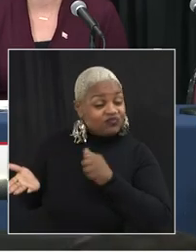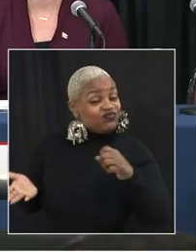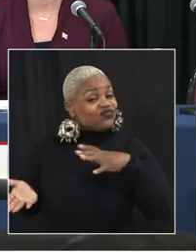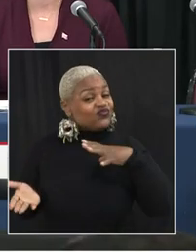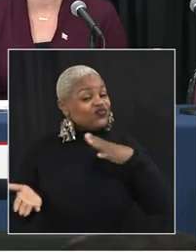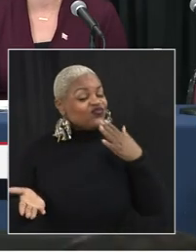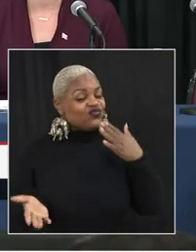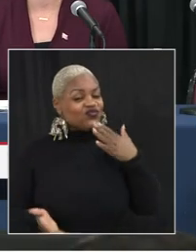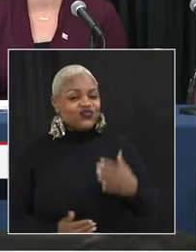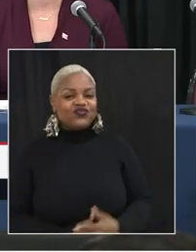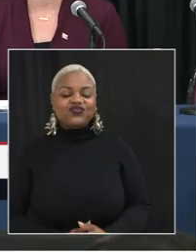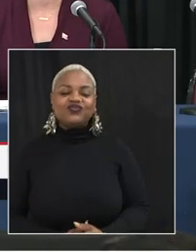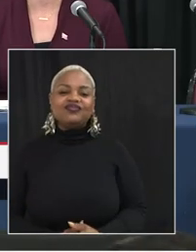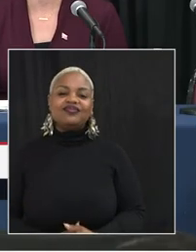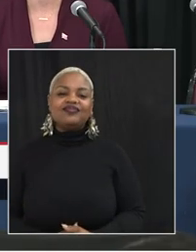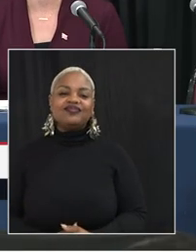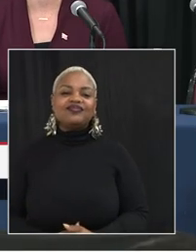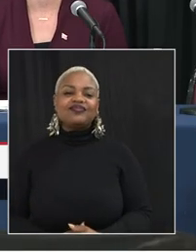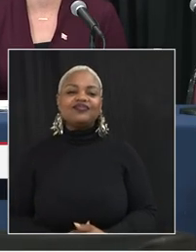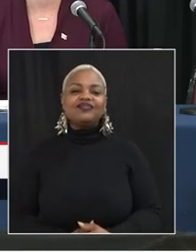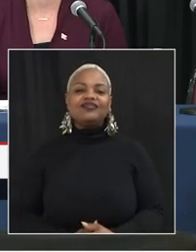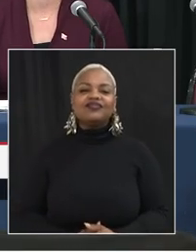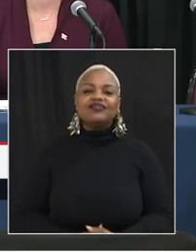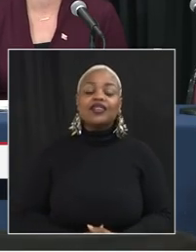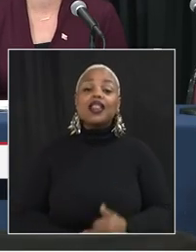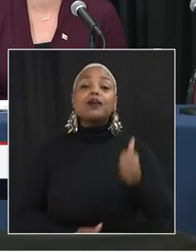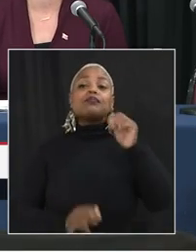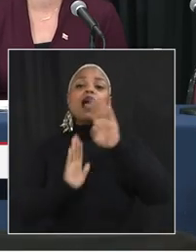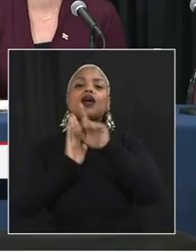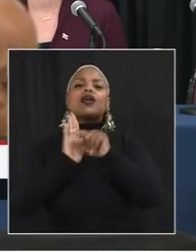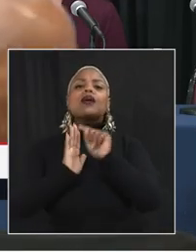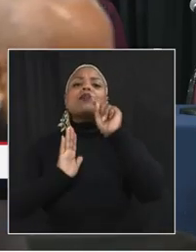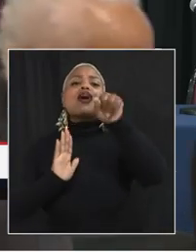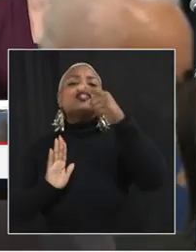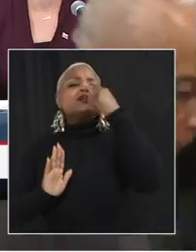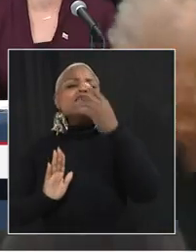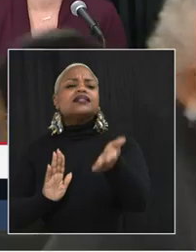Thank you. We have a question in the back. Please stand in.